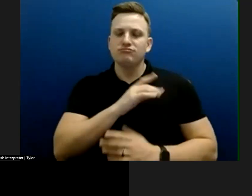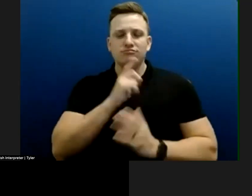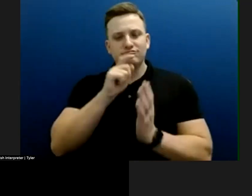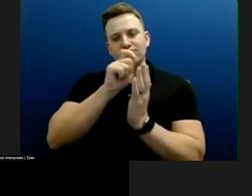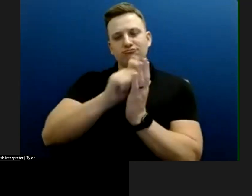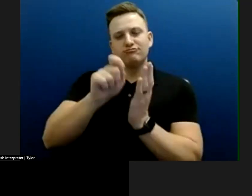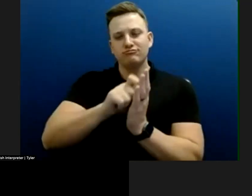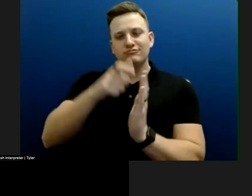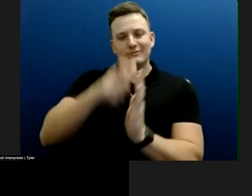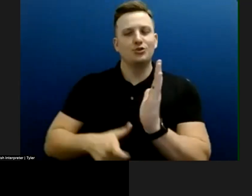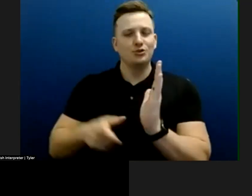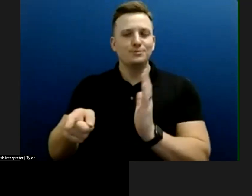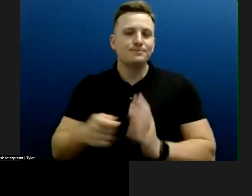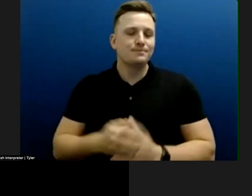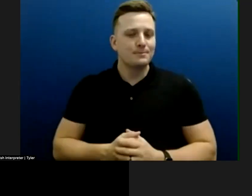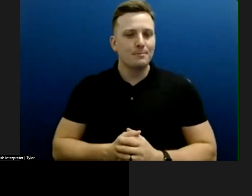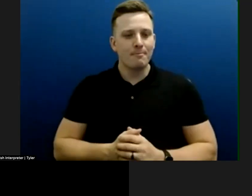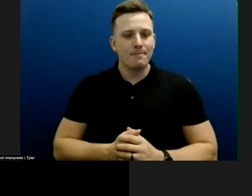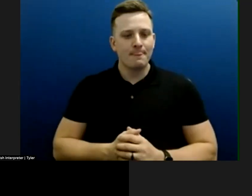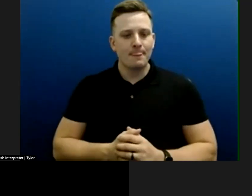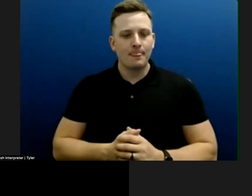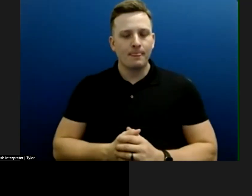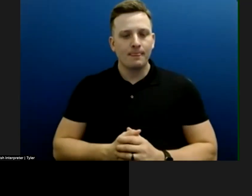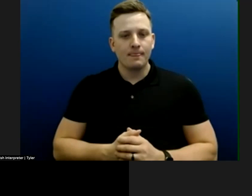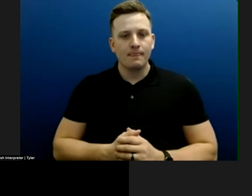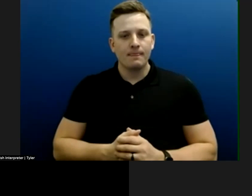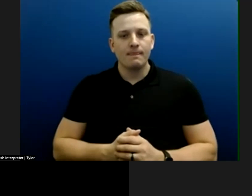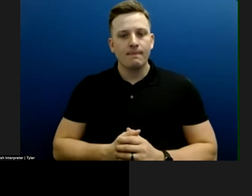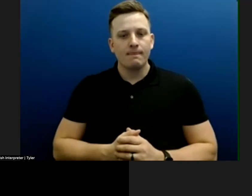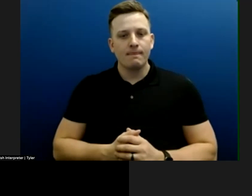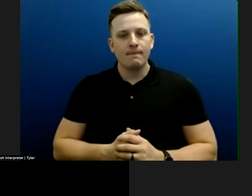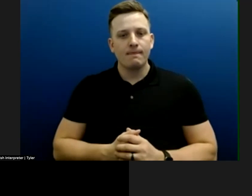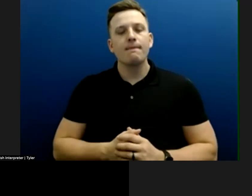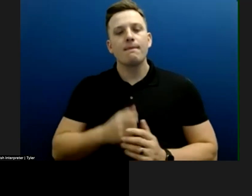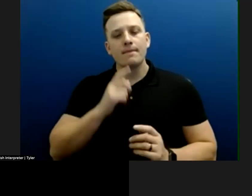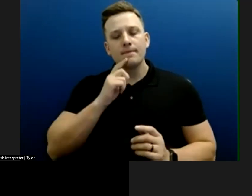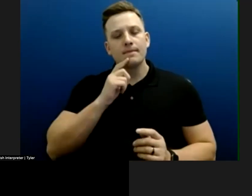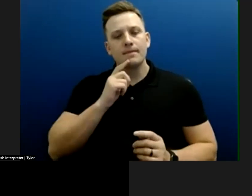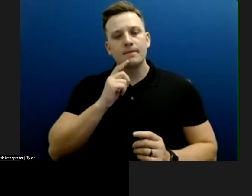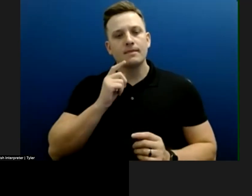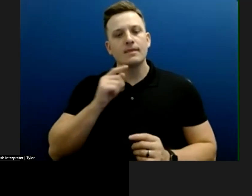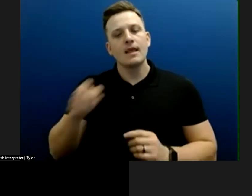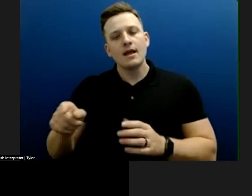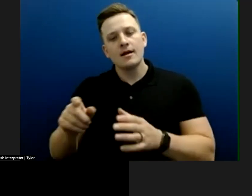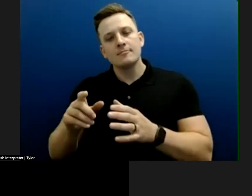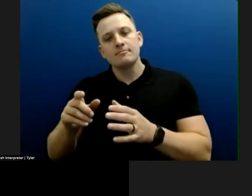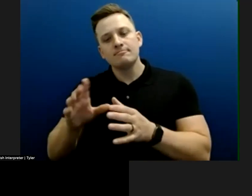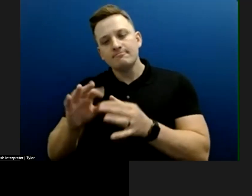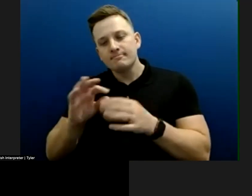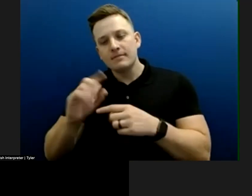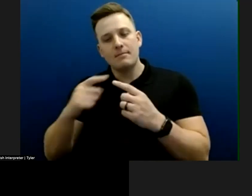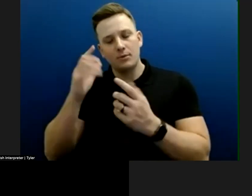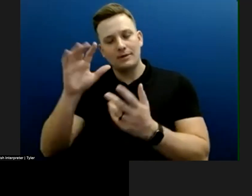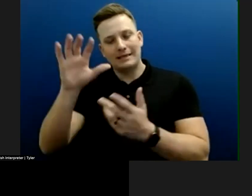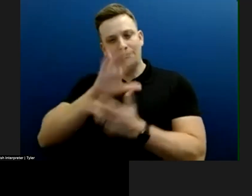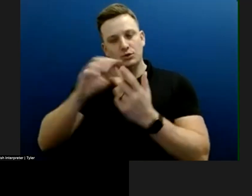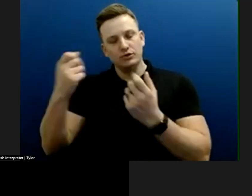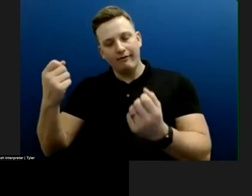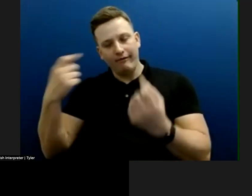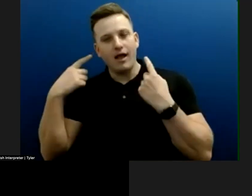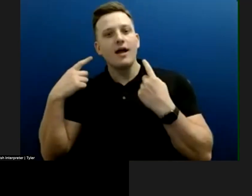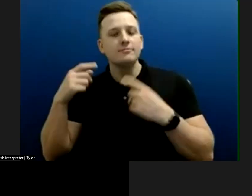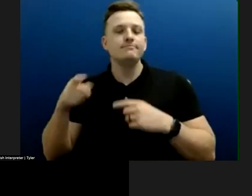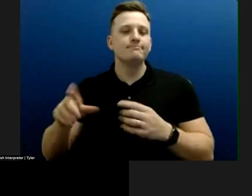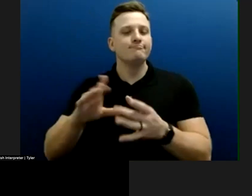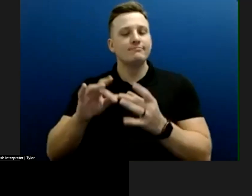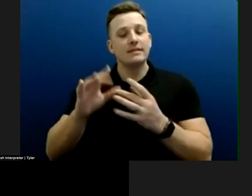stuff. I will come back and to your comment about confusion is where learning happens, because